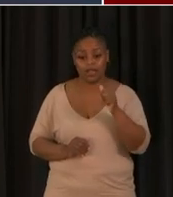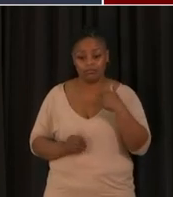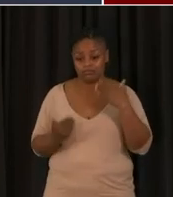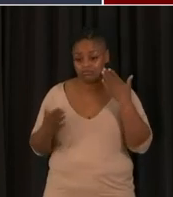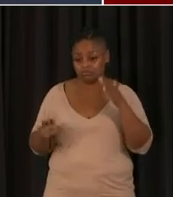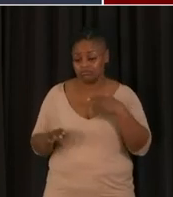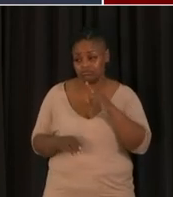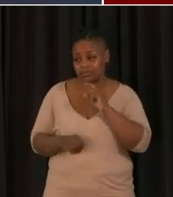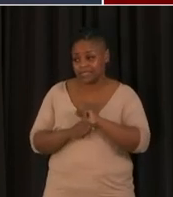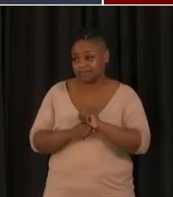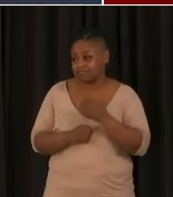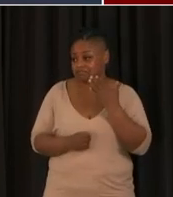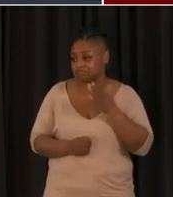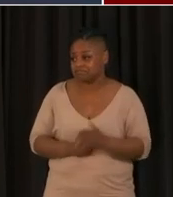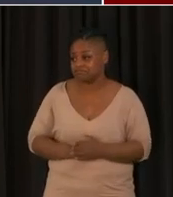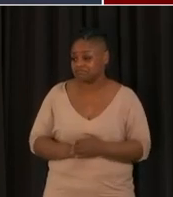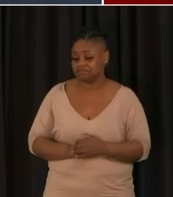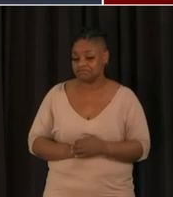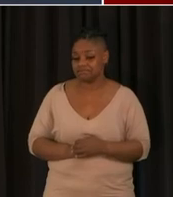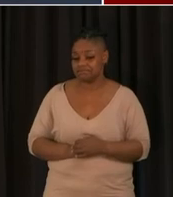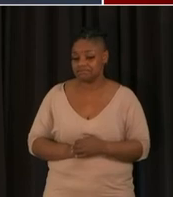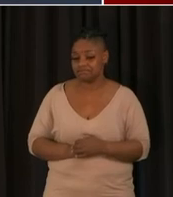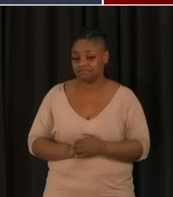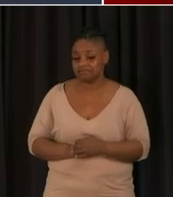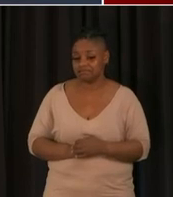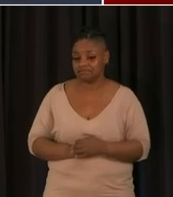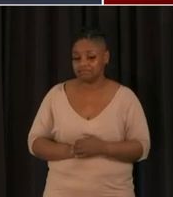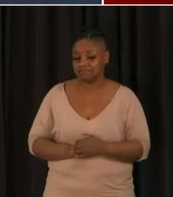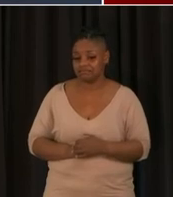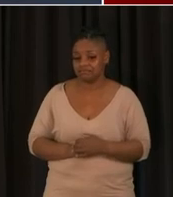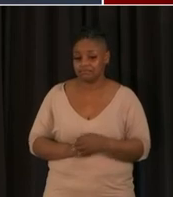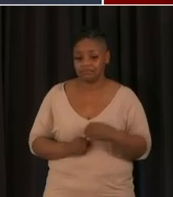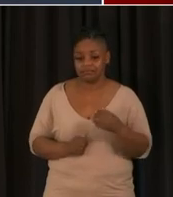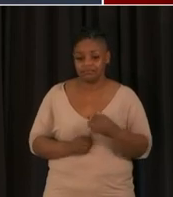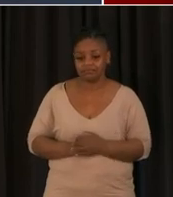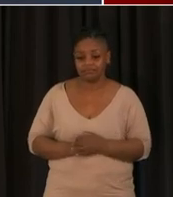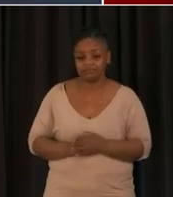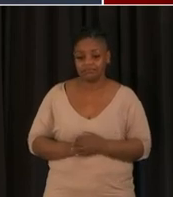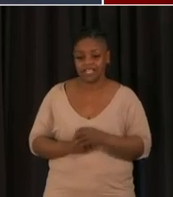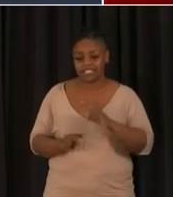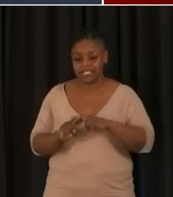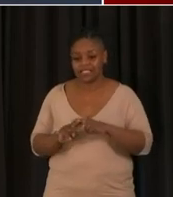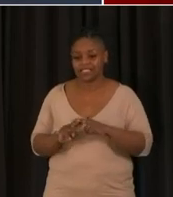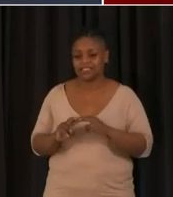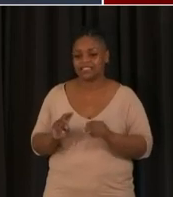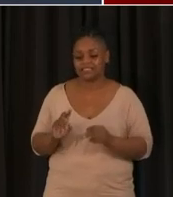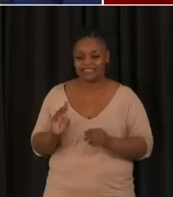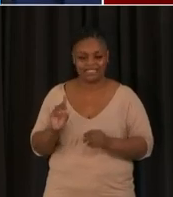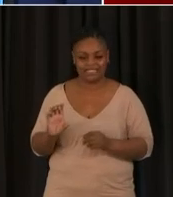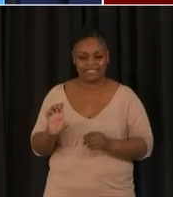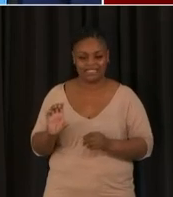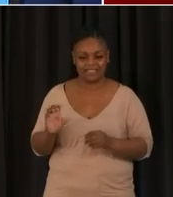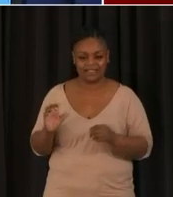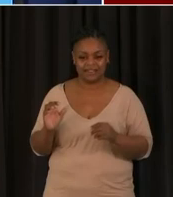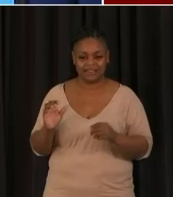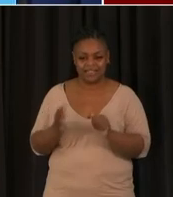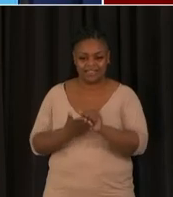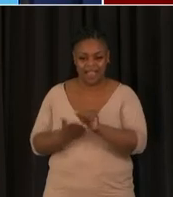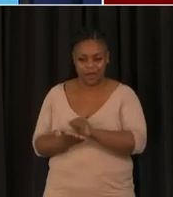share a link for commercial or residential tenants to look up if a landlord has received mortgage